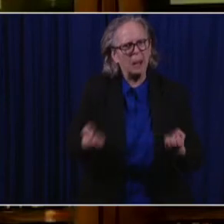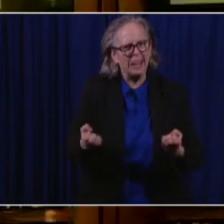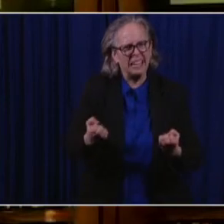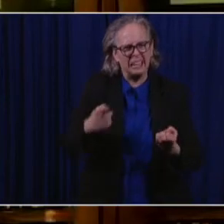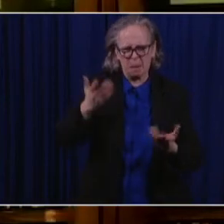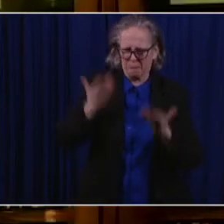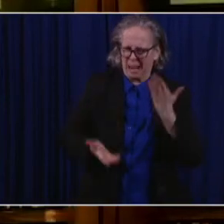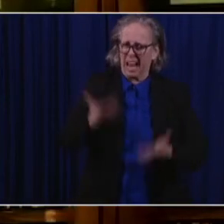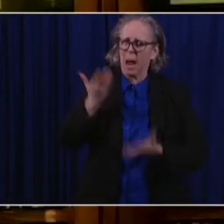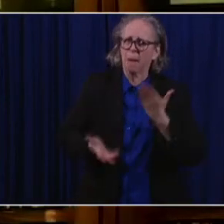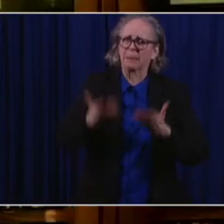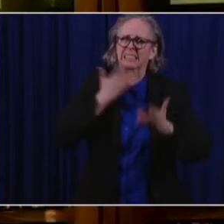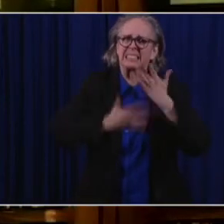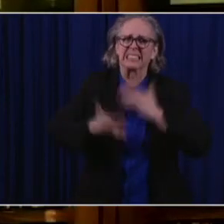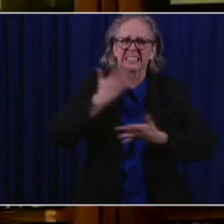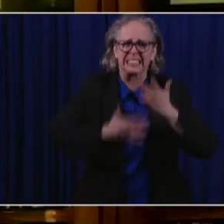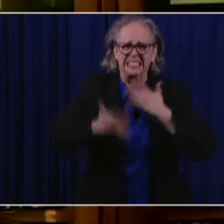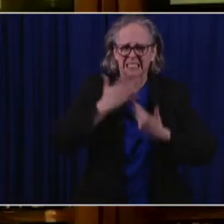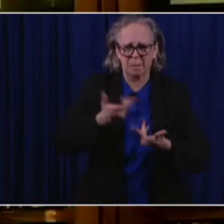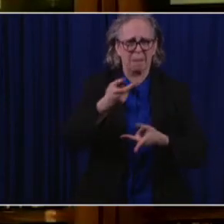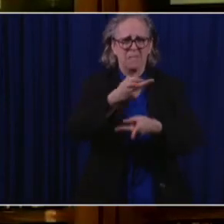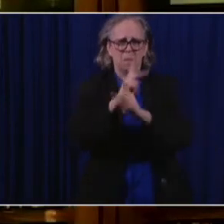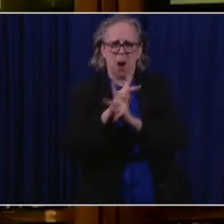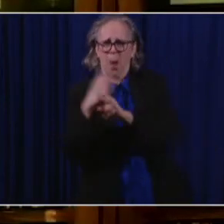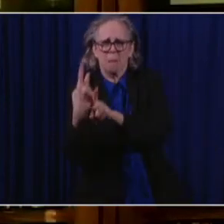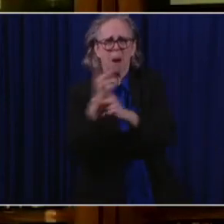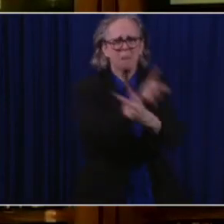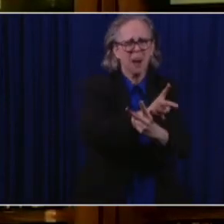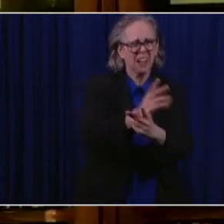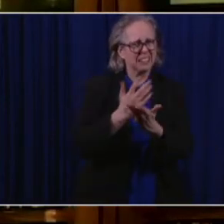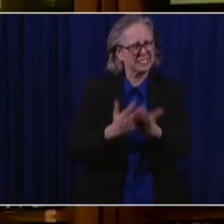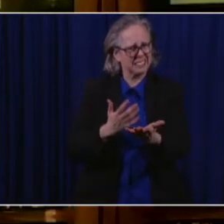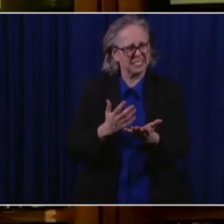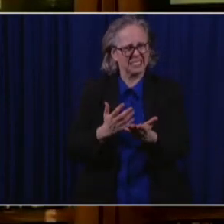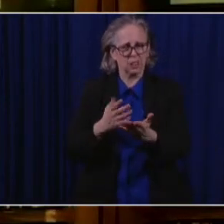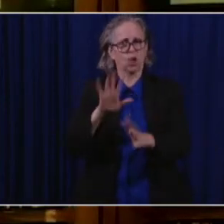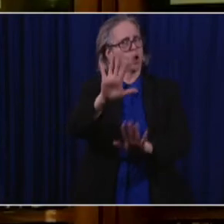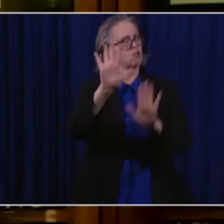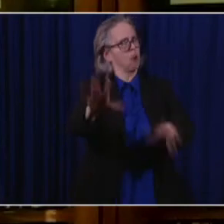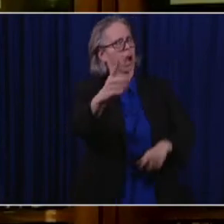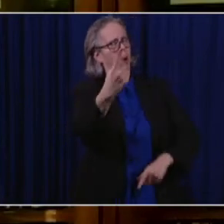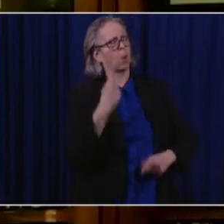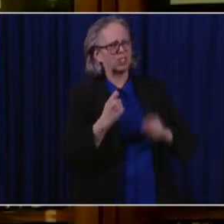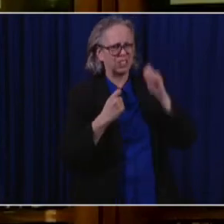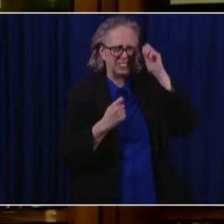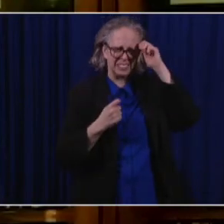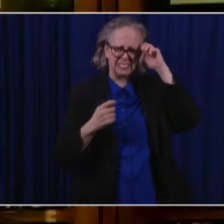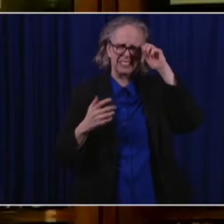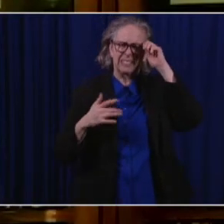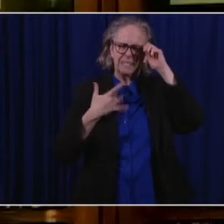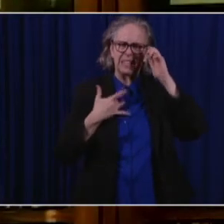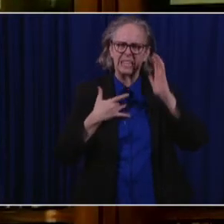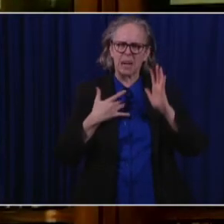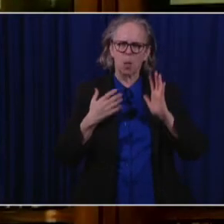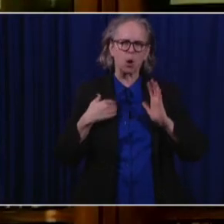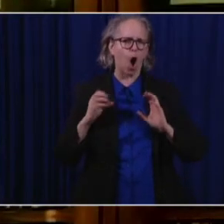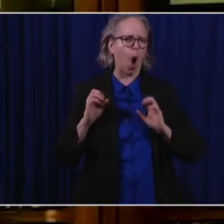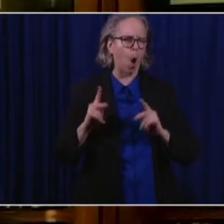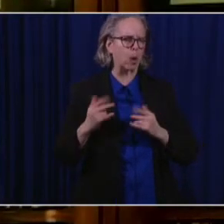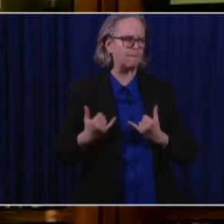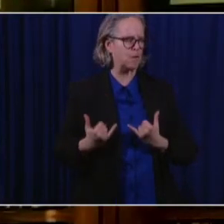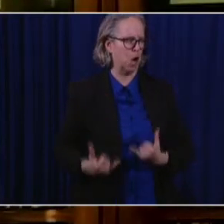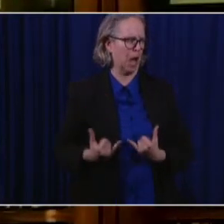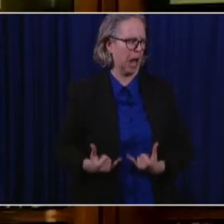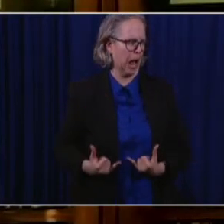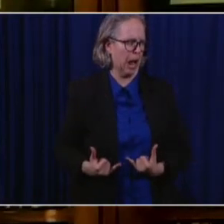their care, or the resources we have to take care of them. So it's a great question to ask. Right now, I think we're doing okay when it comes to that. I don't know, Bob or Rick,